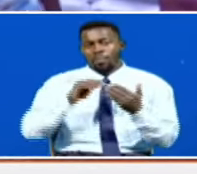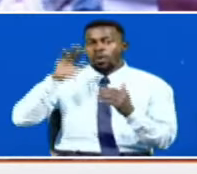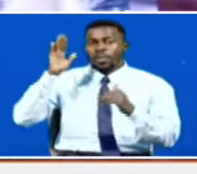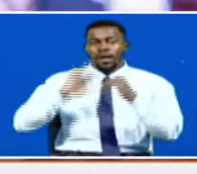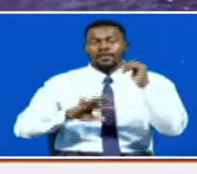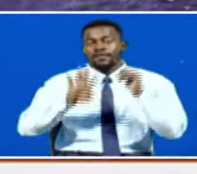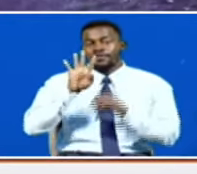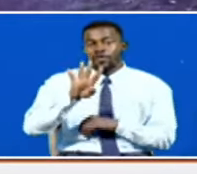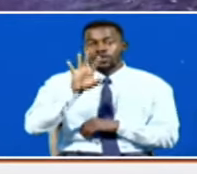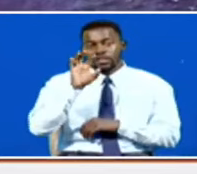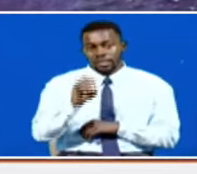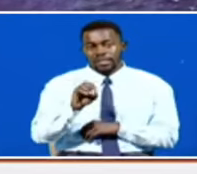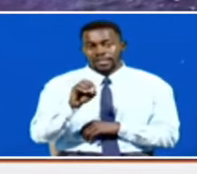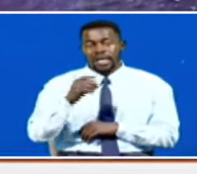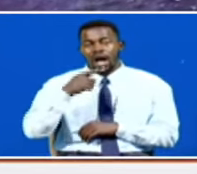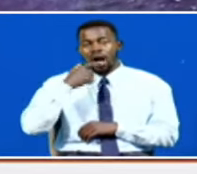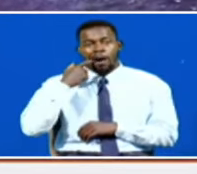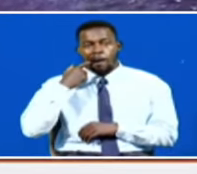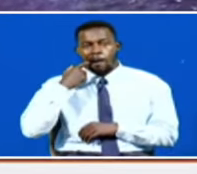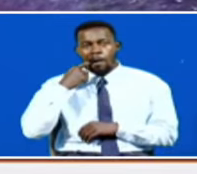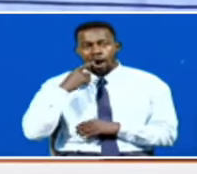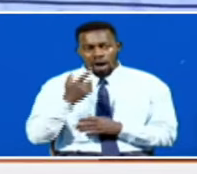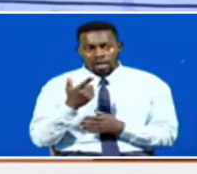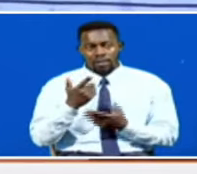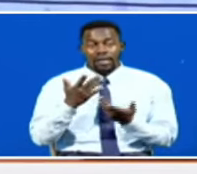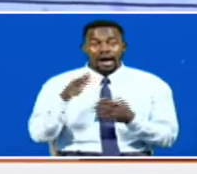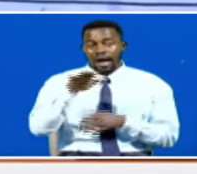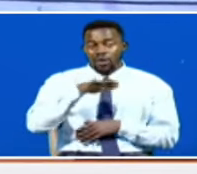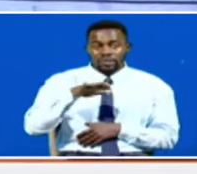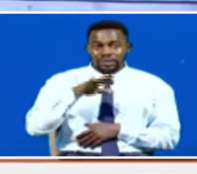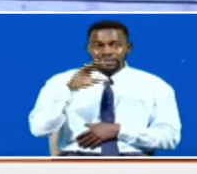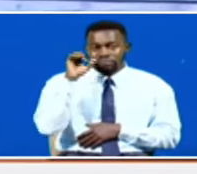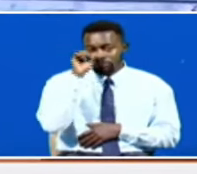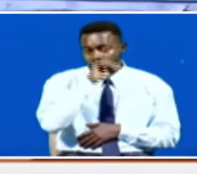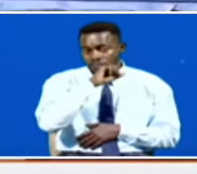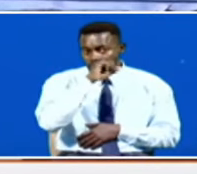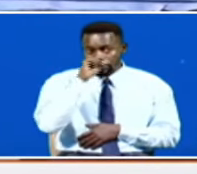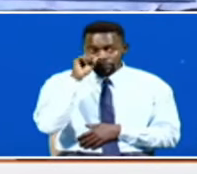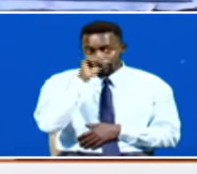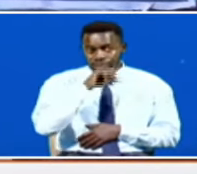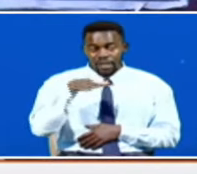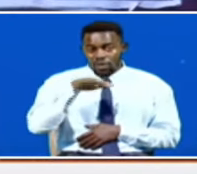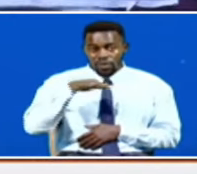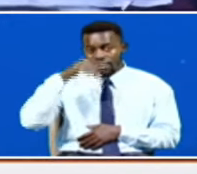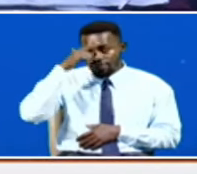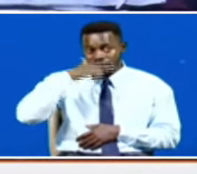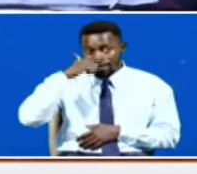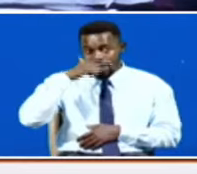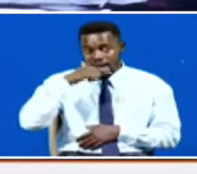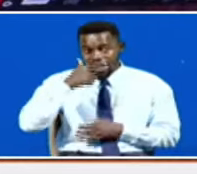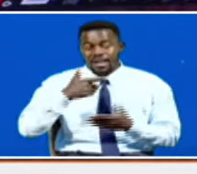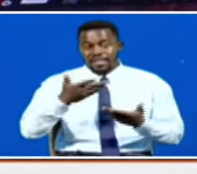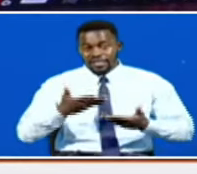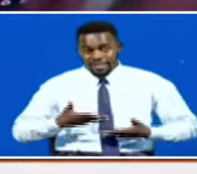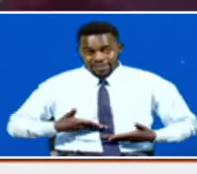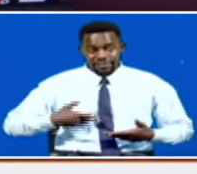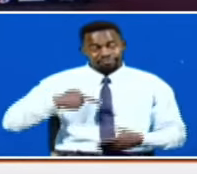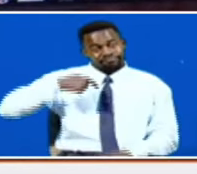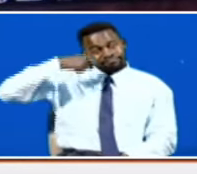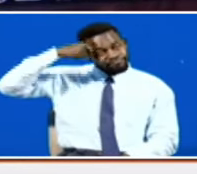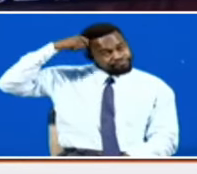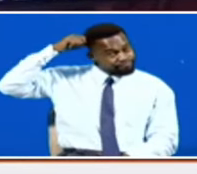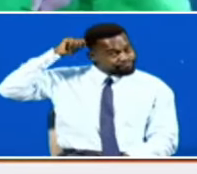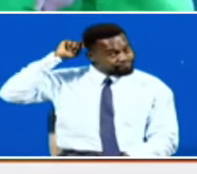40 recovering drug addicts in Kiandutu slums in Thika have received barber shaving machines from a